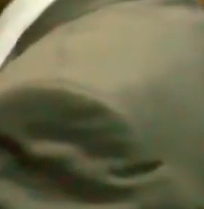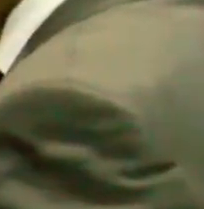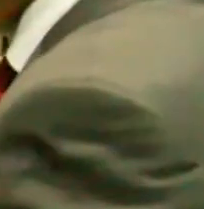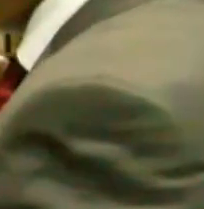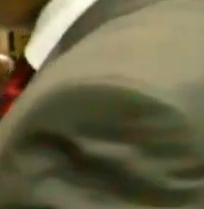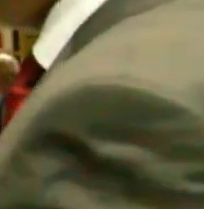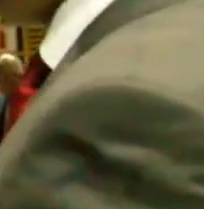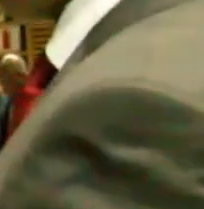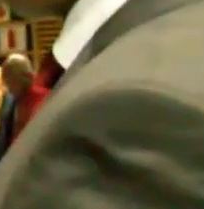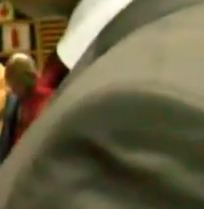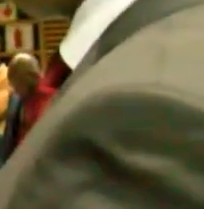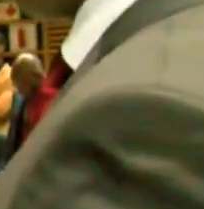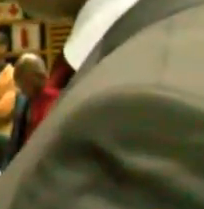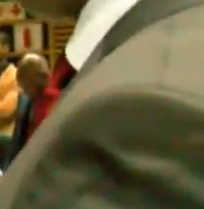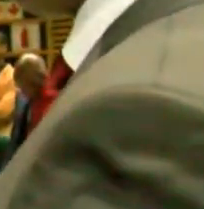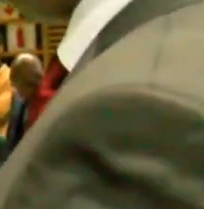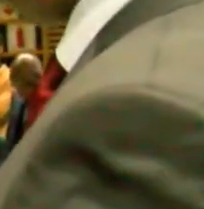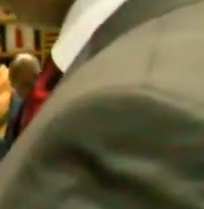foreign